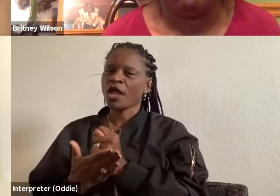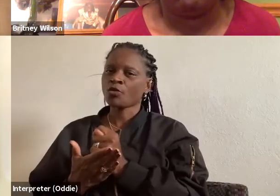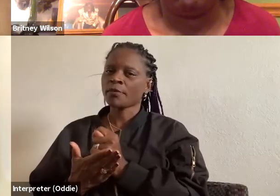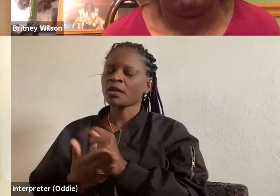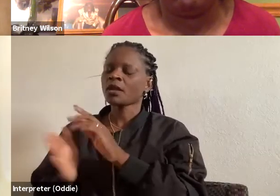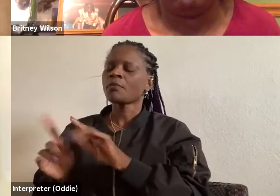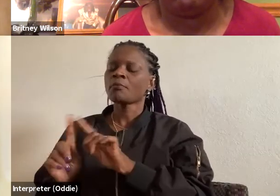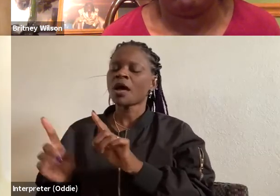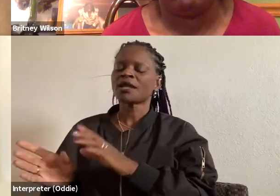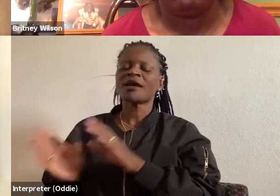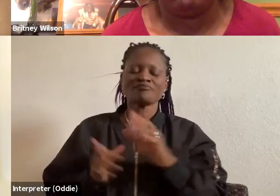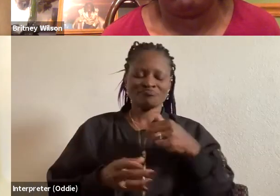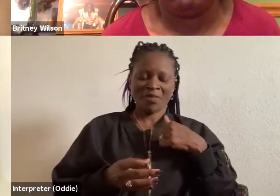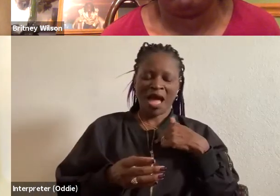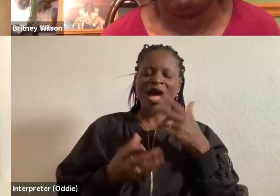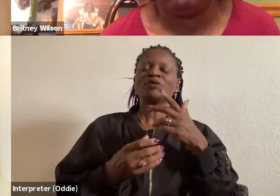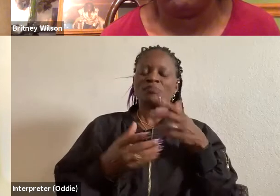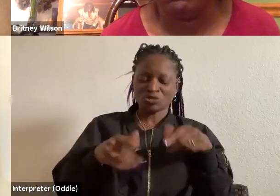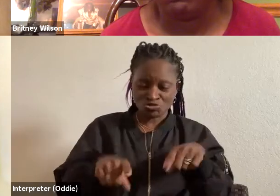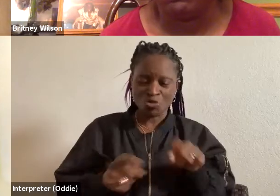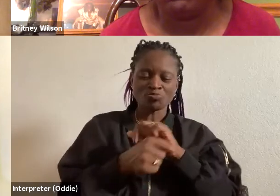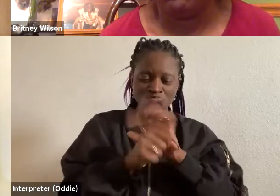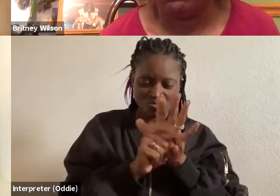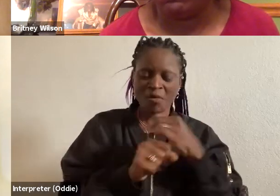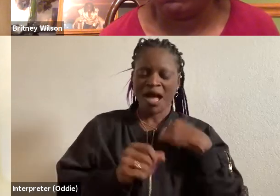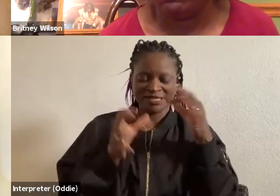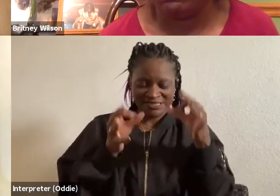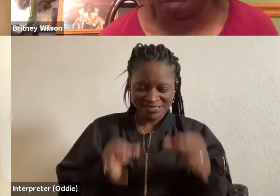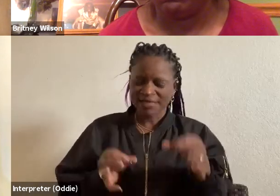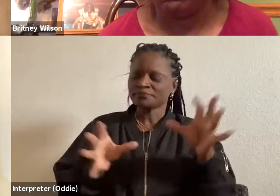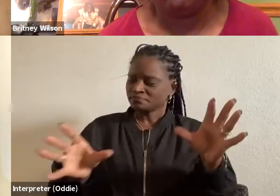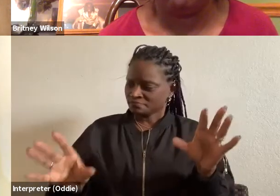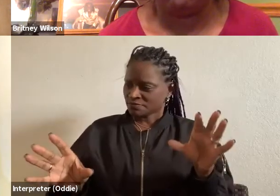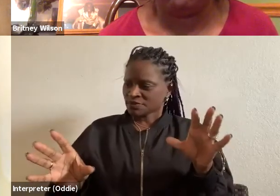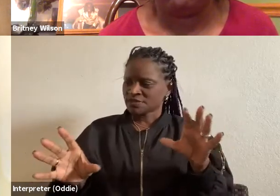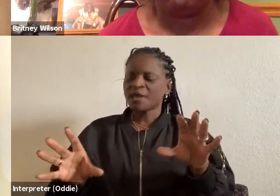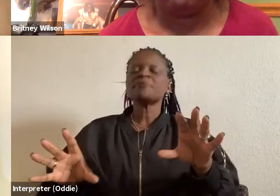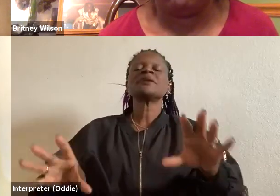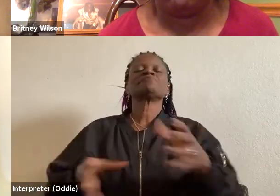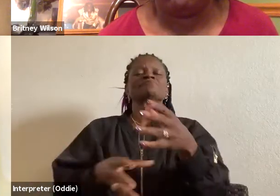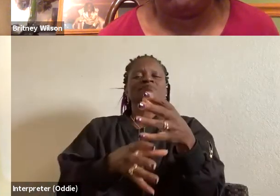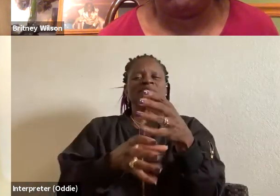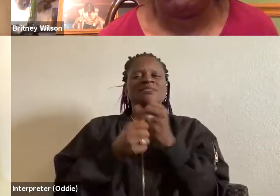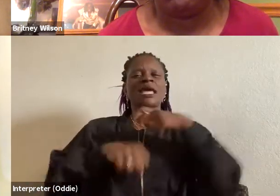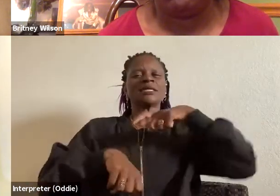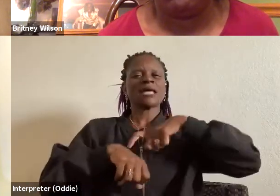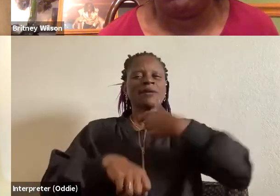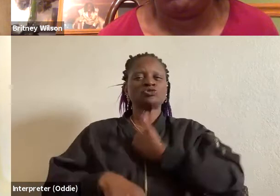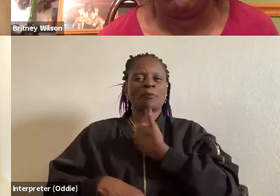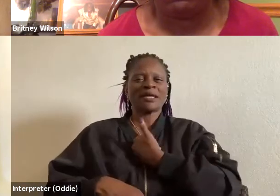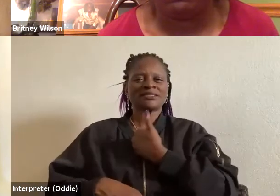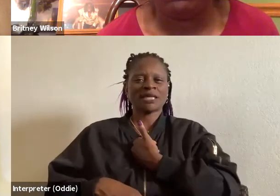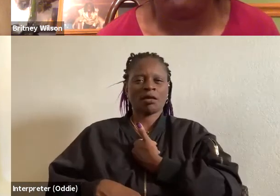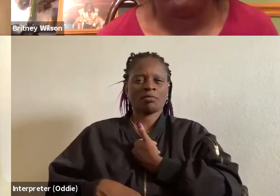to take time for myself. I needed to take time to not do work and to just have a day be busy without it